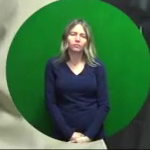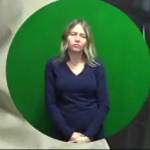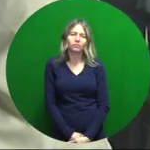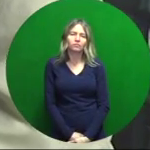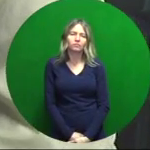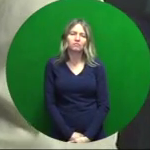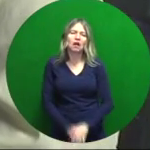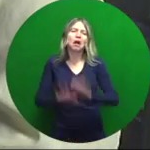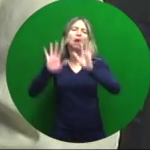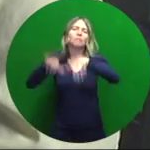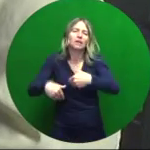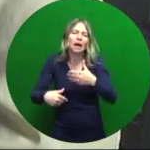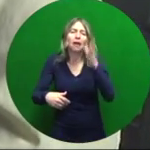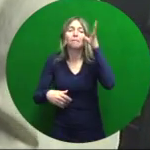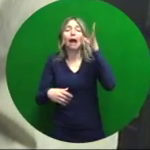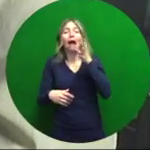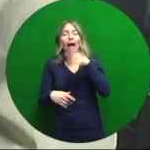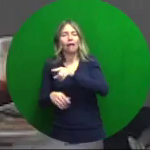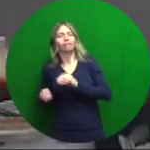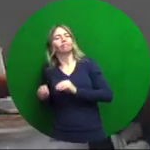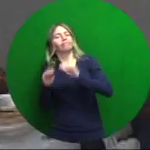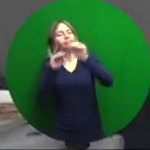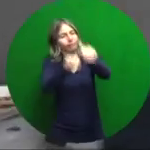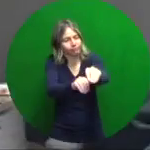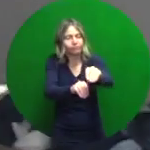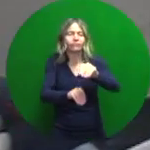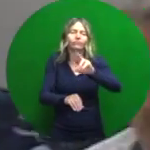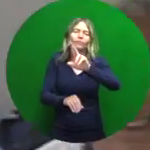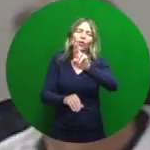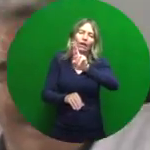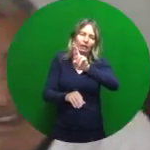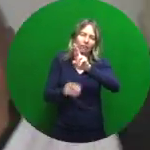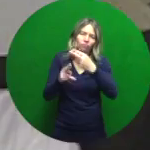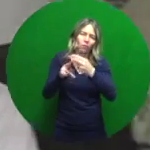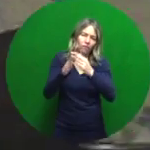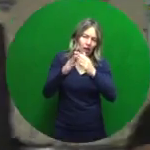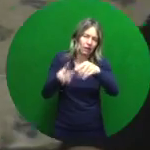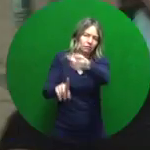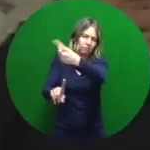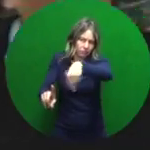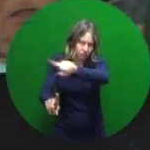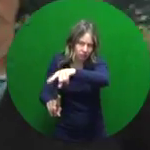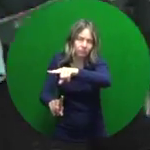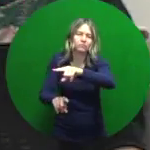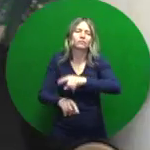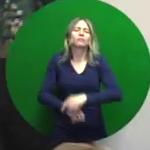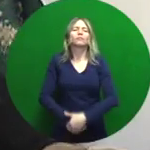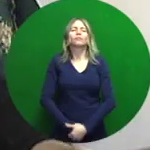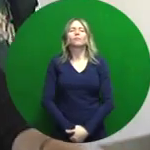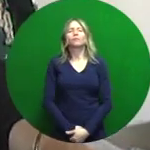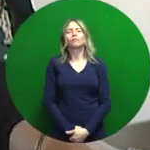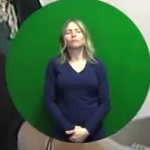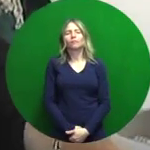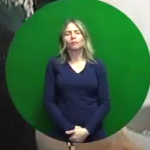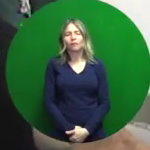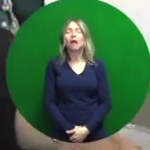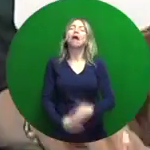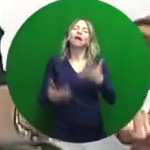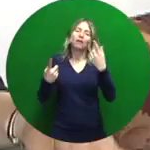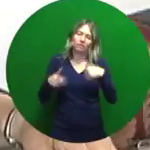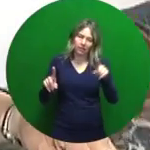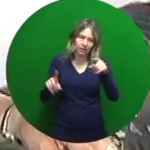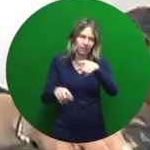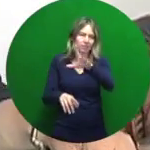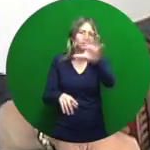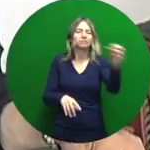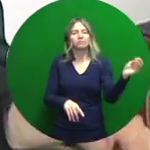they finally sent her to Rankin. Winnipeg milin niya. May nakajaw nana ng mga kalaksyon.